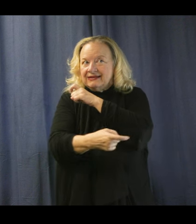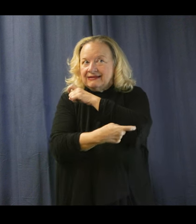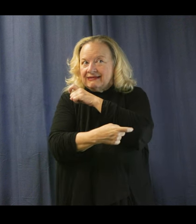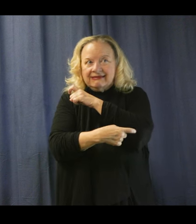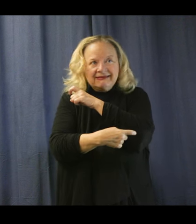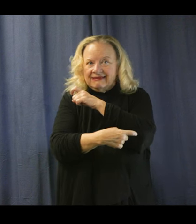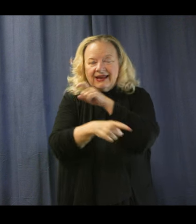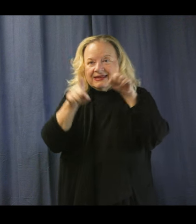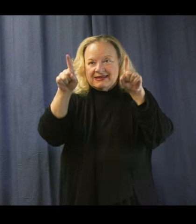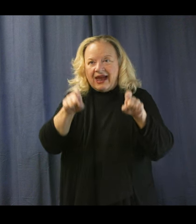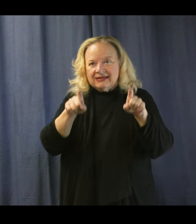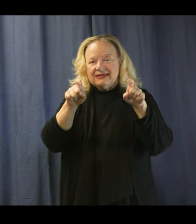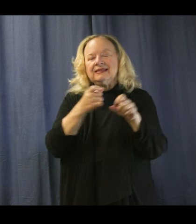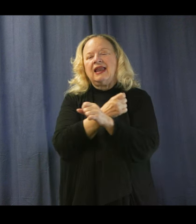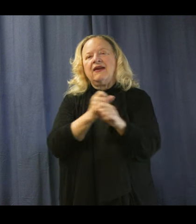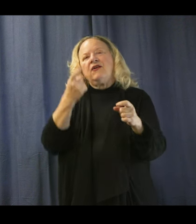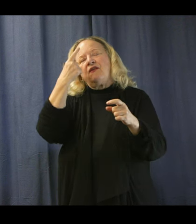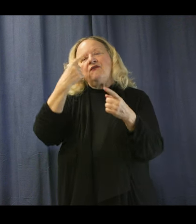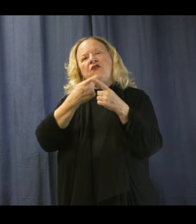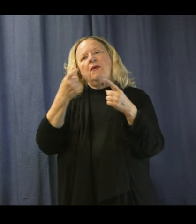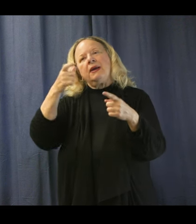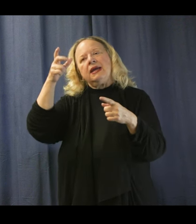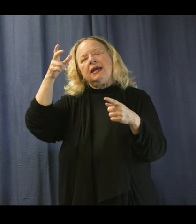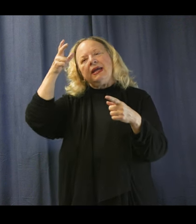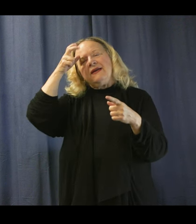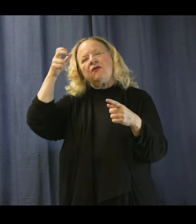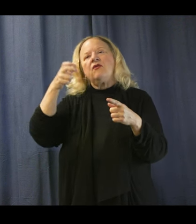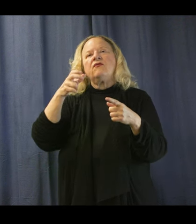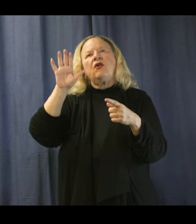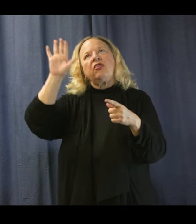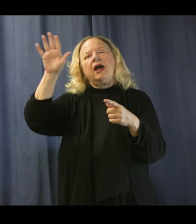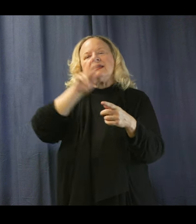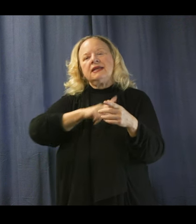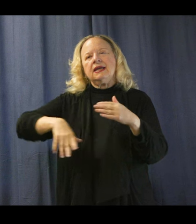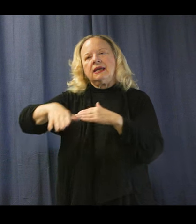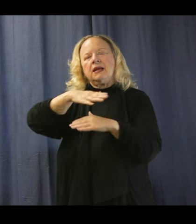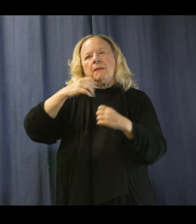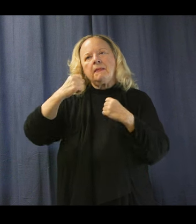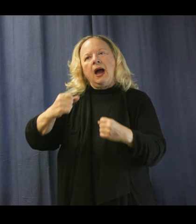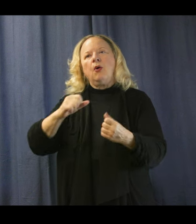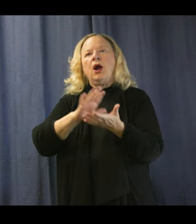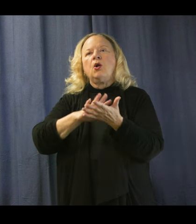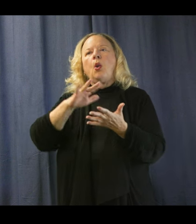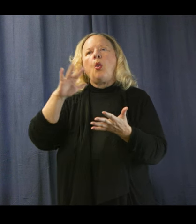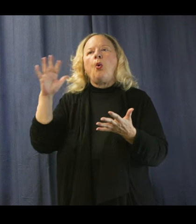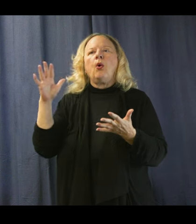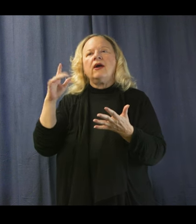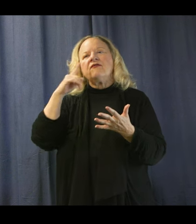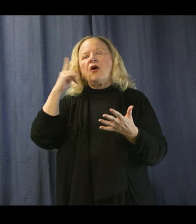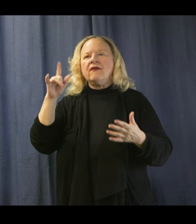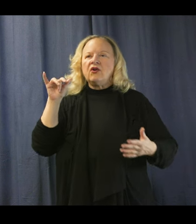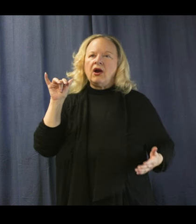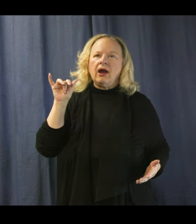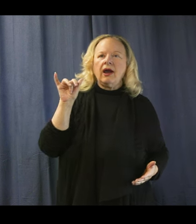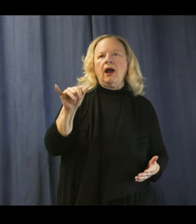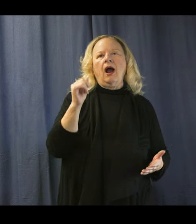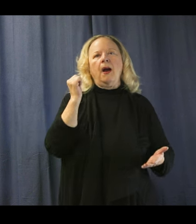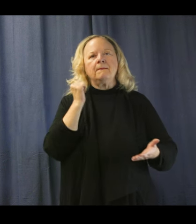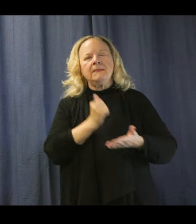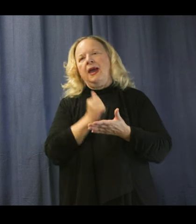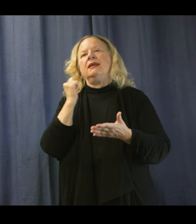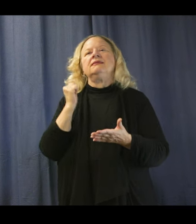from evil. For thine is the kingdom and the power and the glory forever and ever.